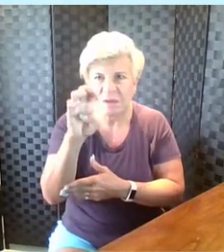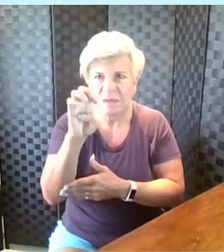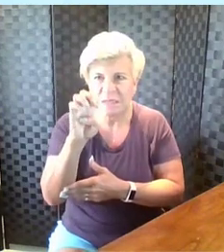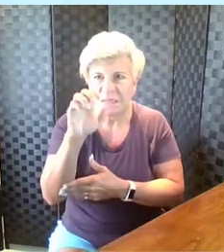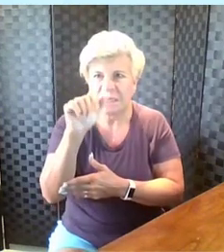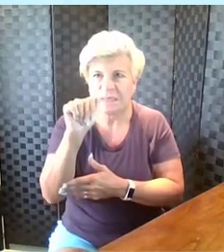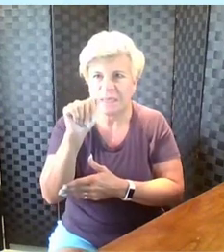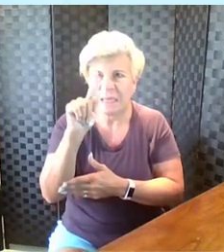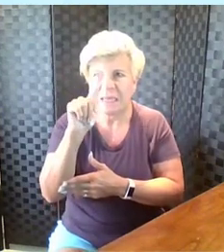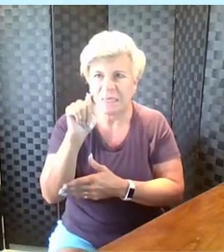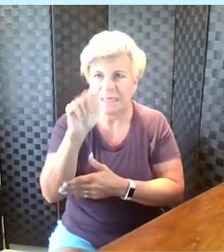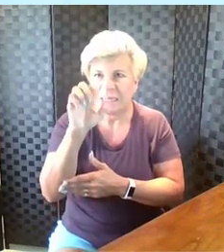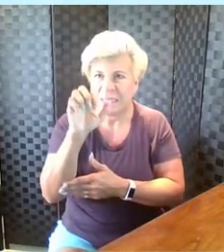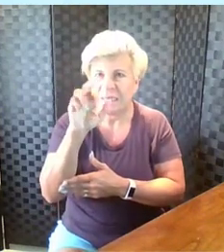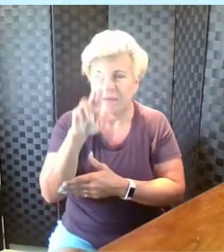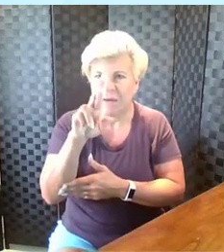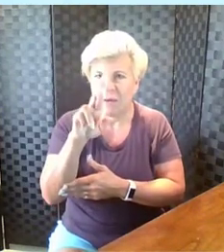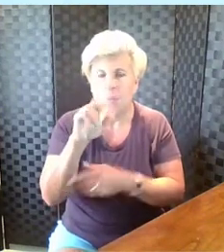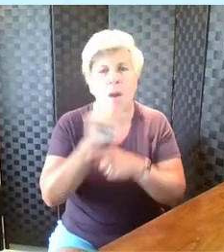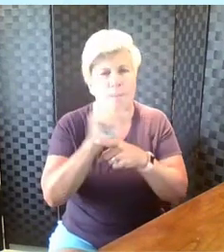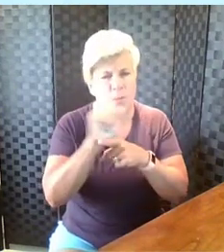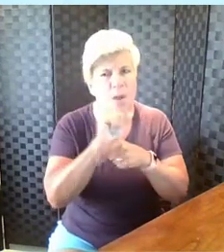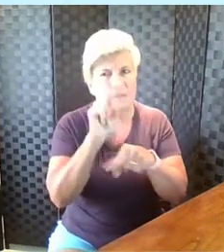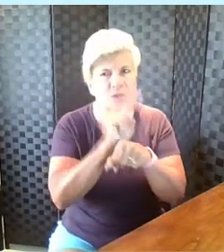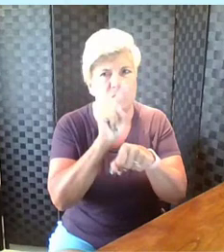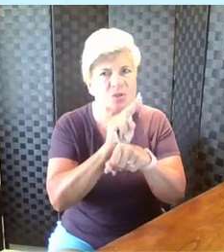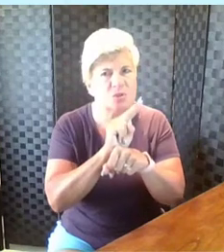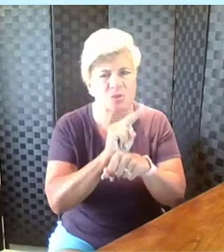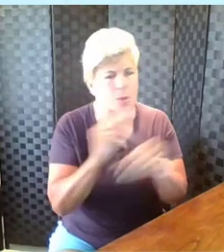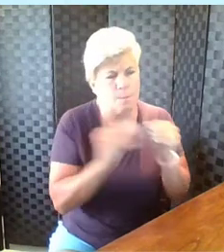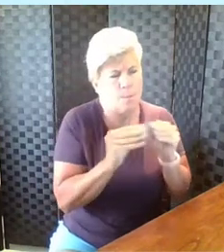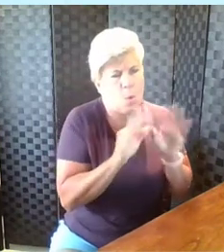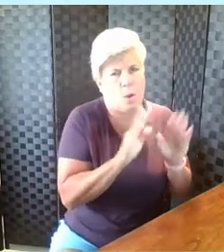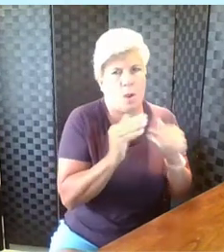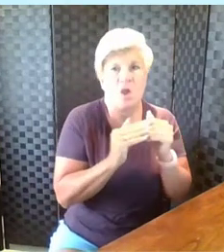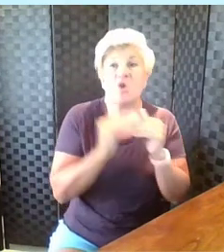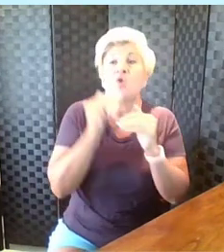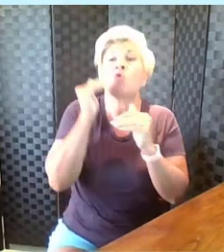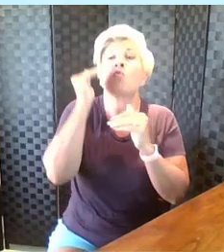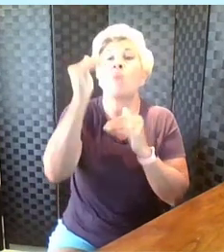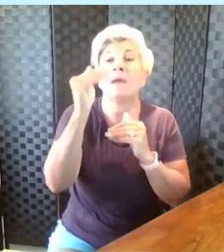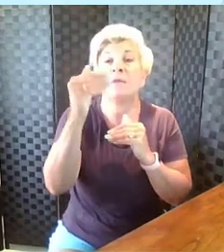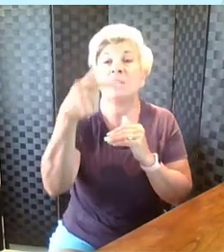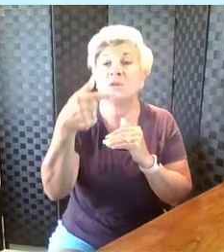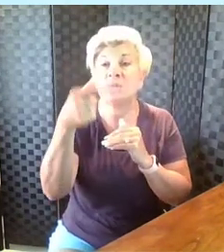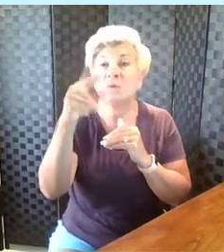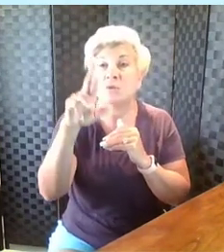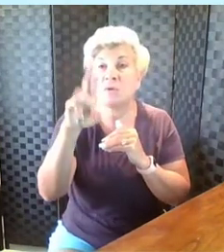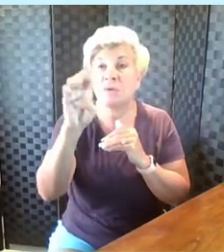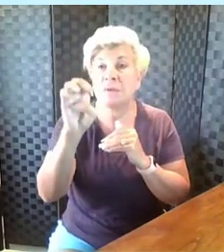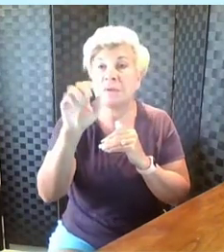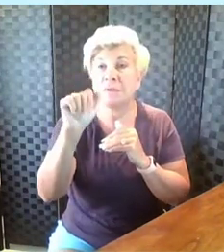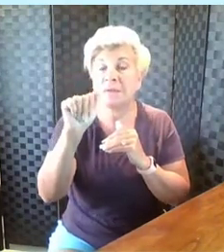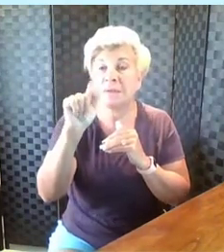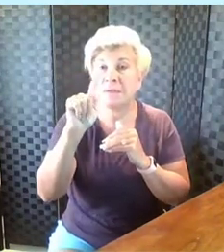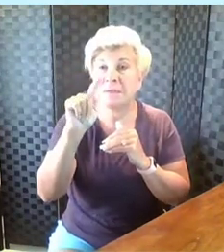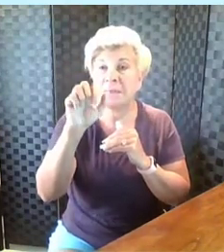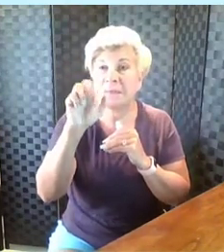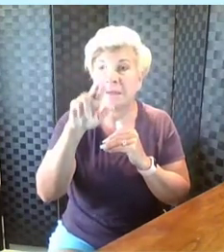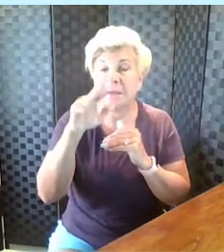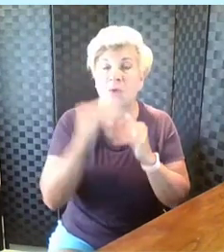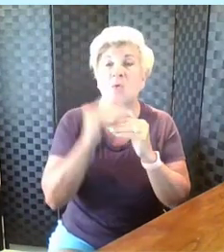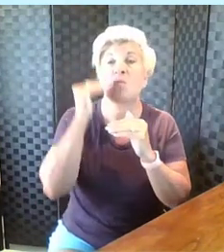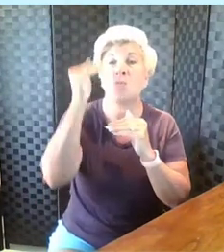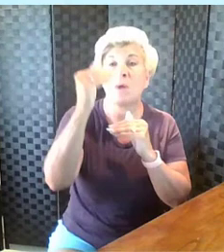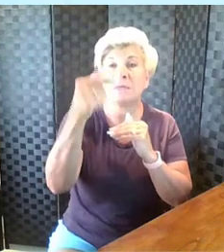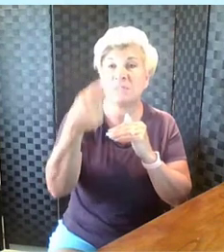try to practice using this word a little bit more today instead of the word more. We're going to use the word greater. So say that with me.